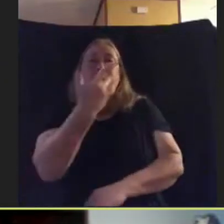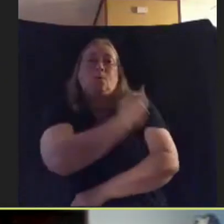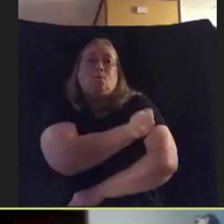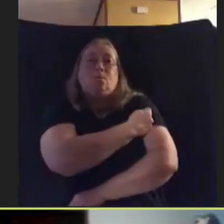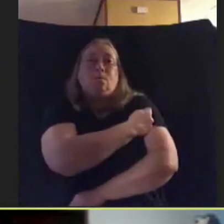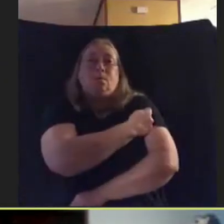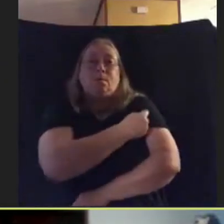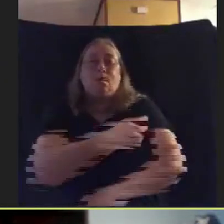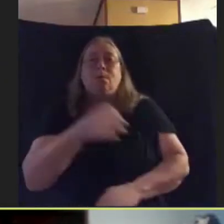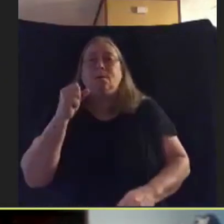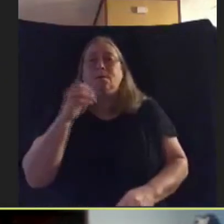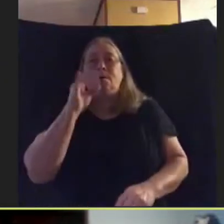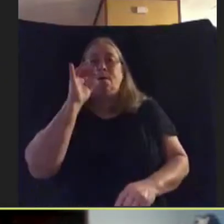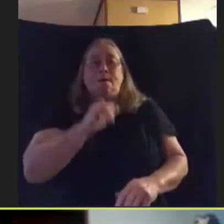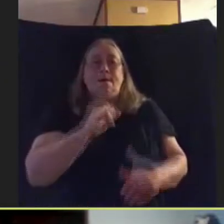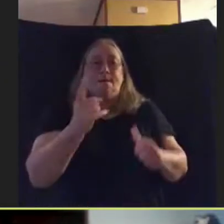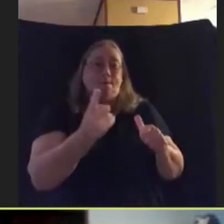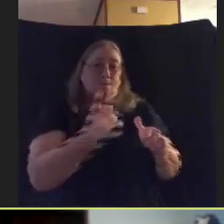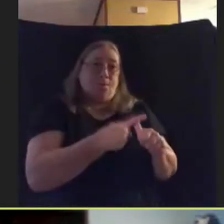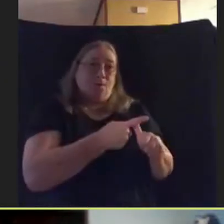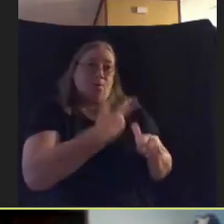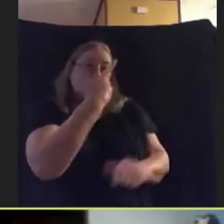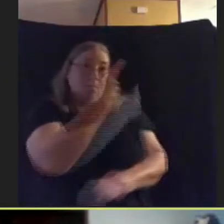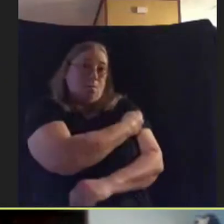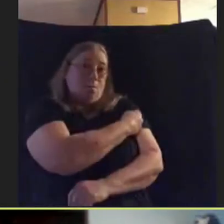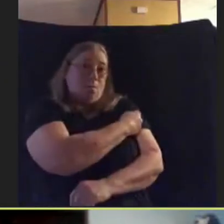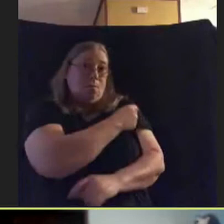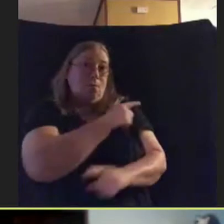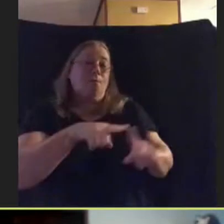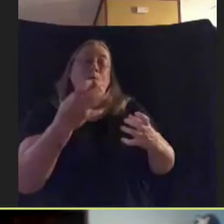that first dose allocation. So we want them to use